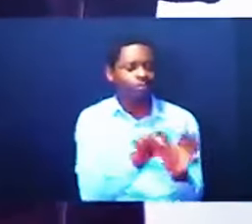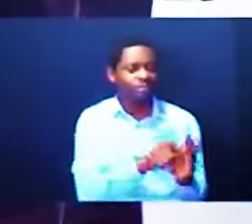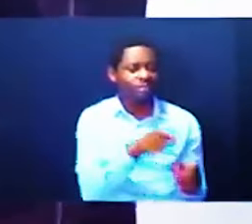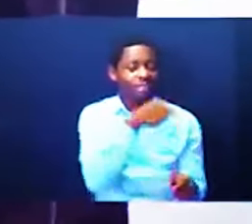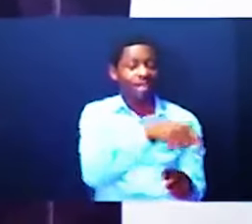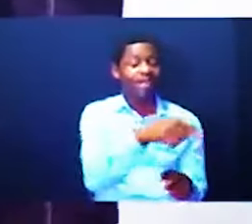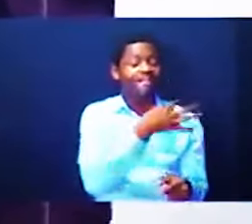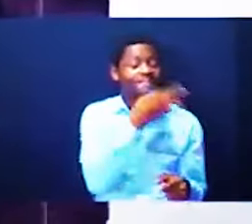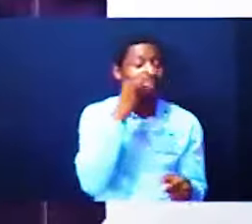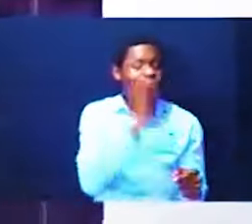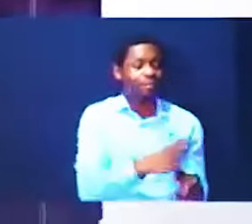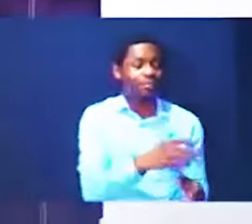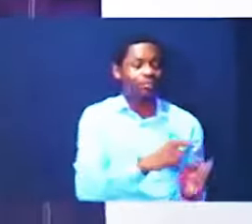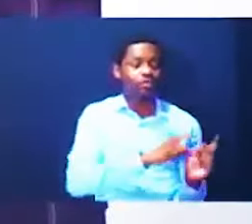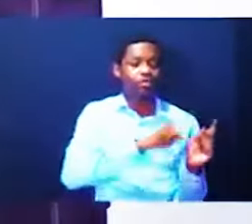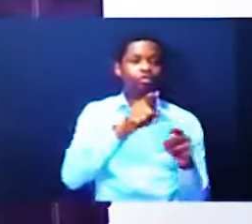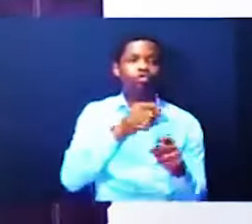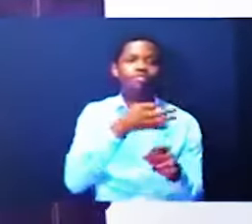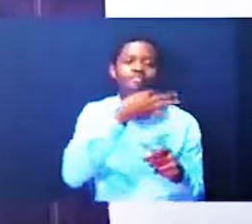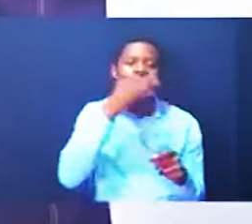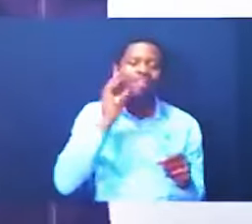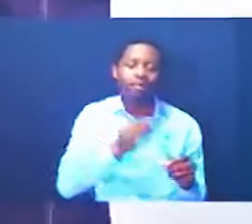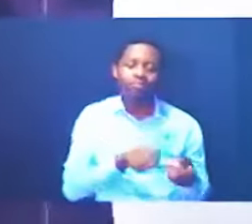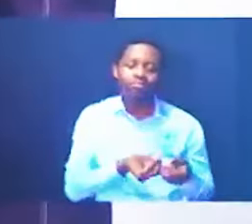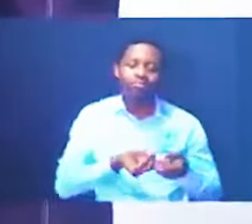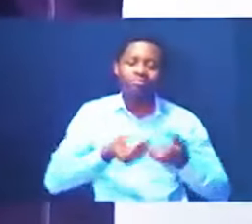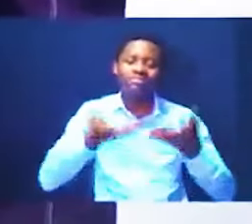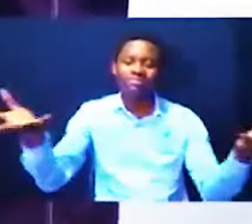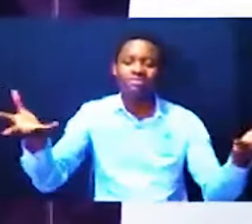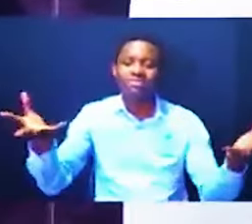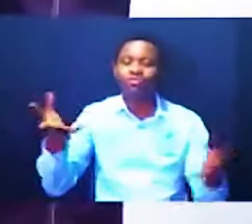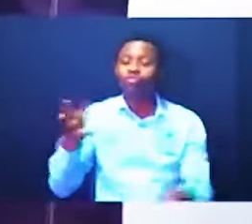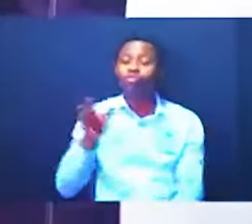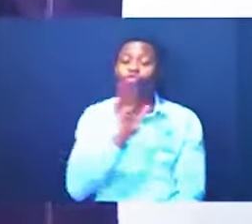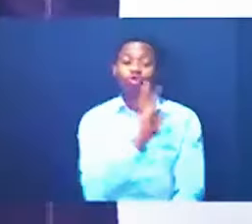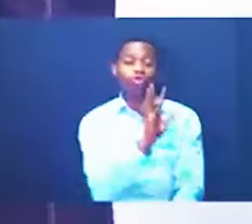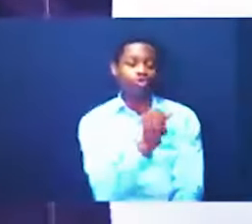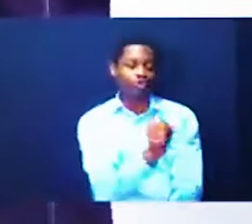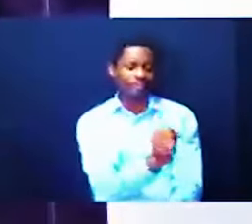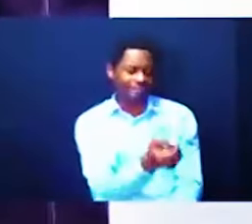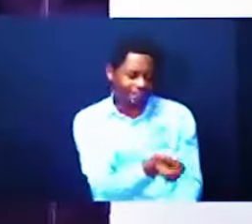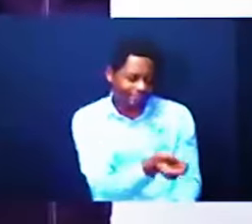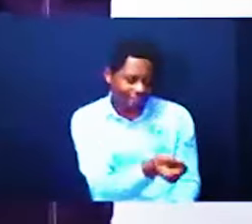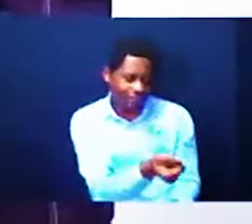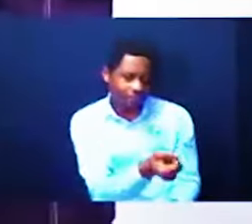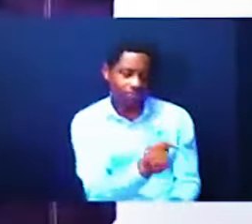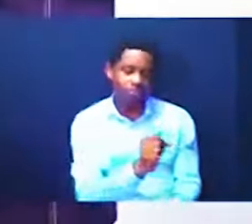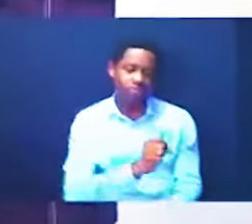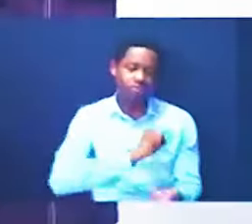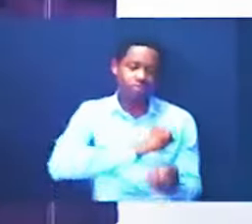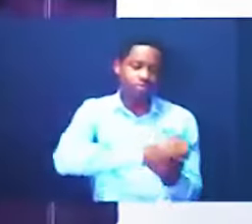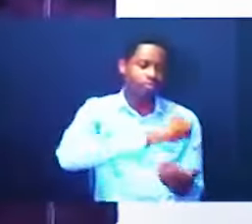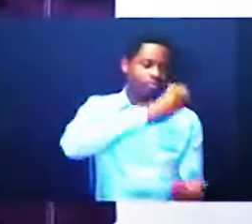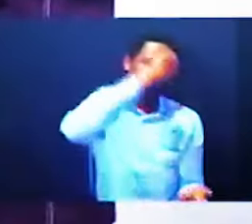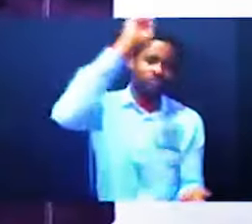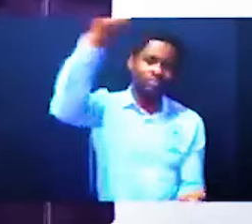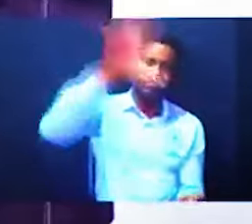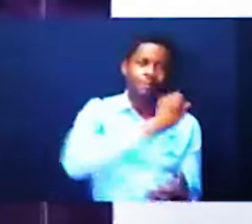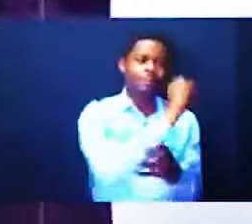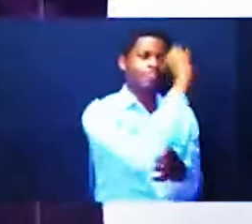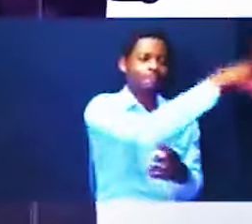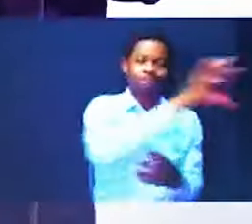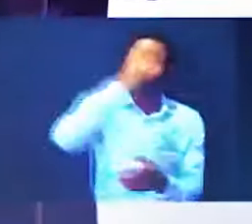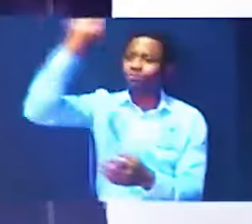As he was scattering the seed, some fell along the path and the birds came and ate it